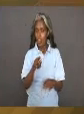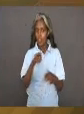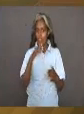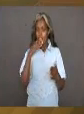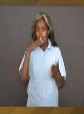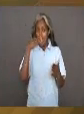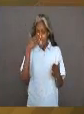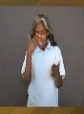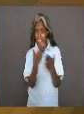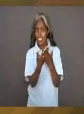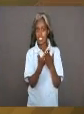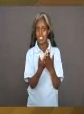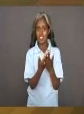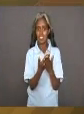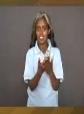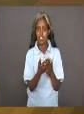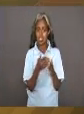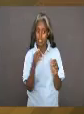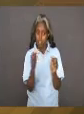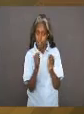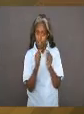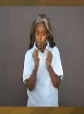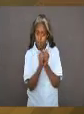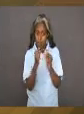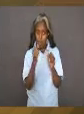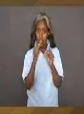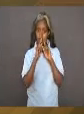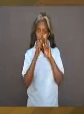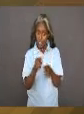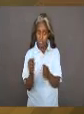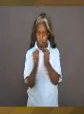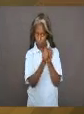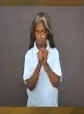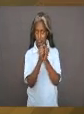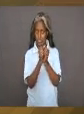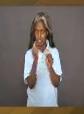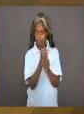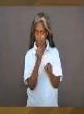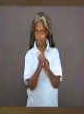Excellent. Let us go over the answers together.